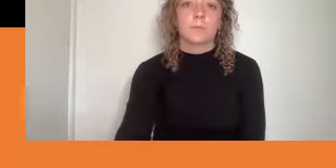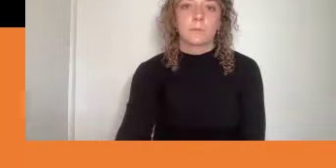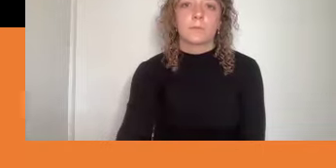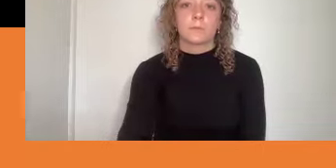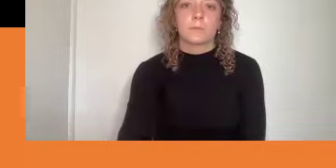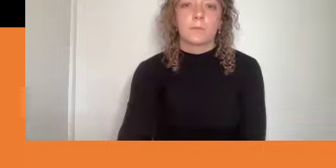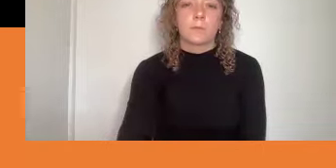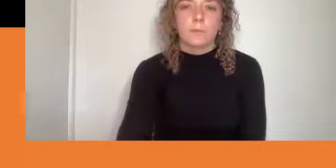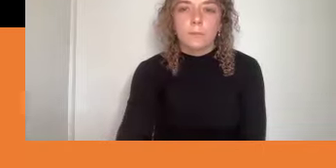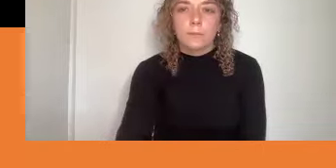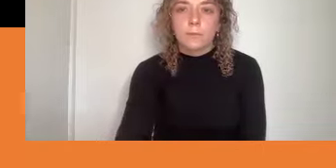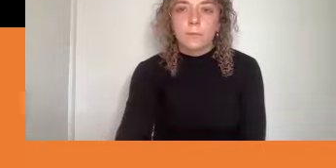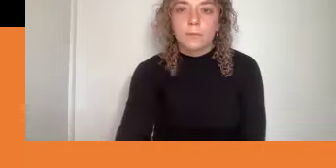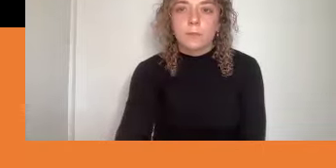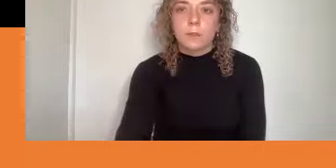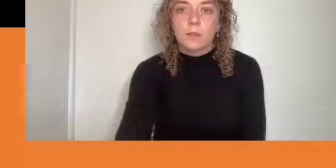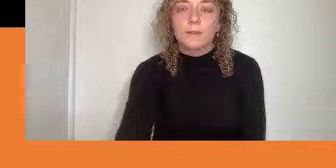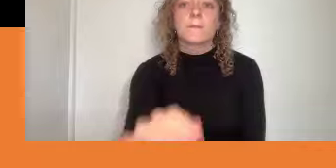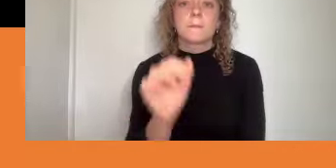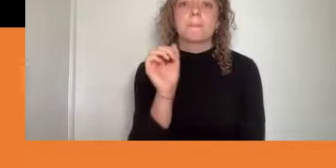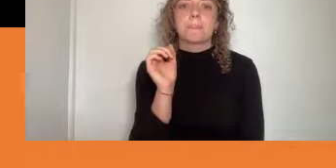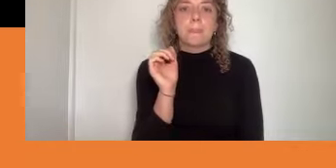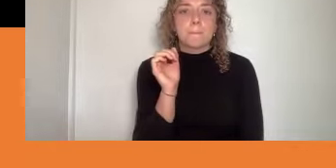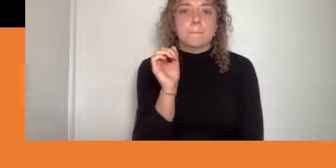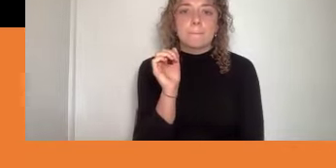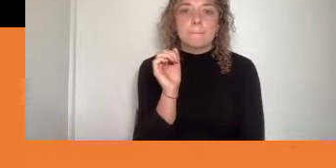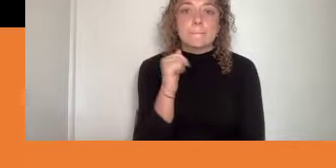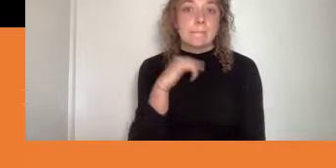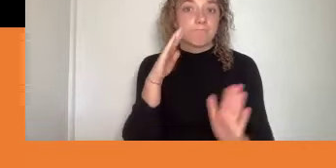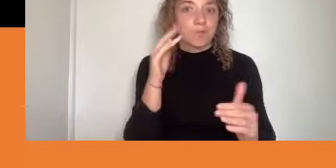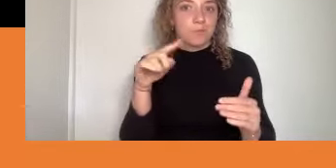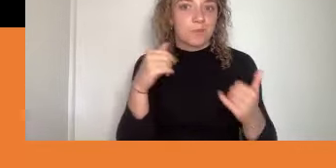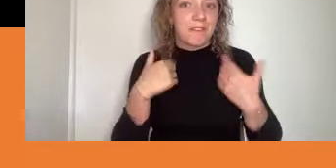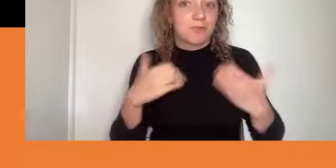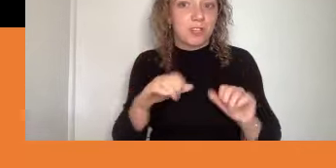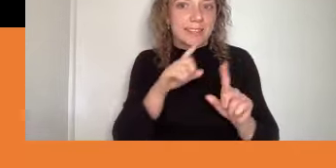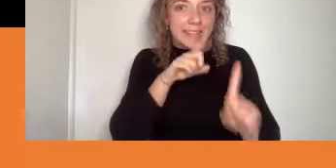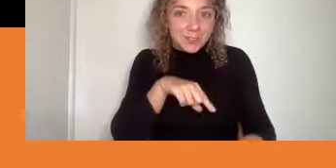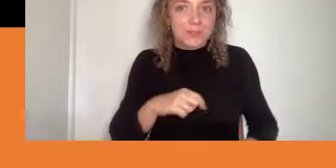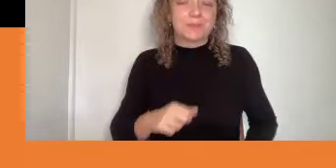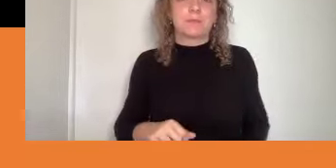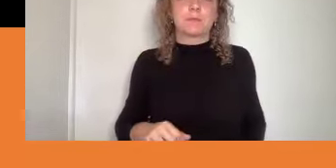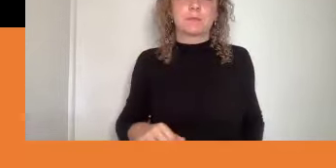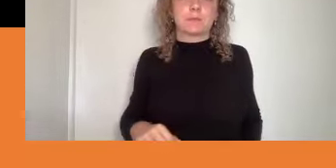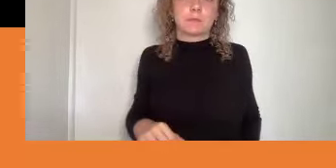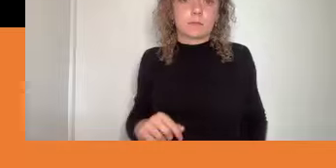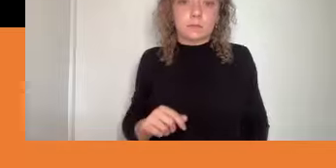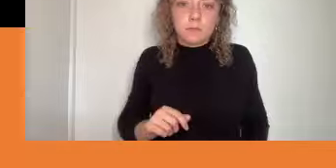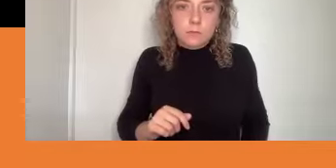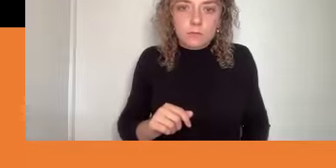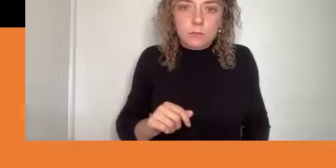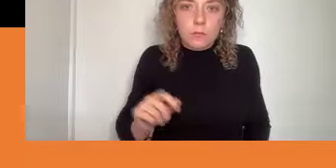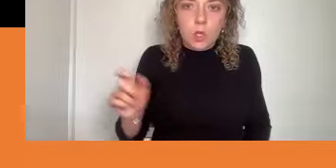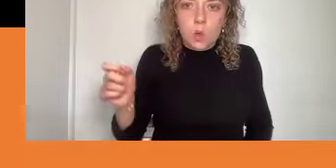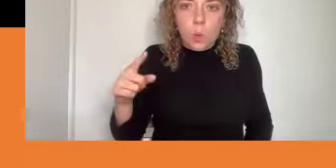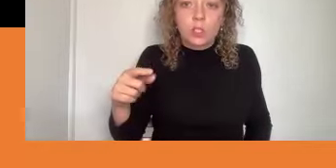So I think a lot of our folks hopefully got a chance to answer our poll. What the question was,